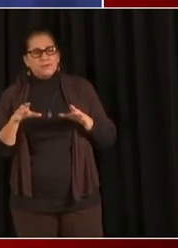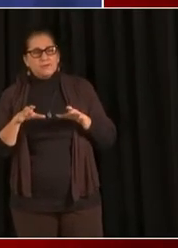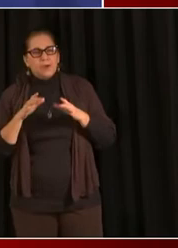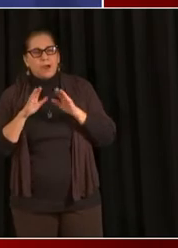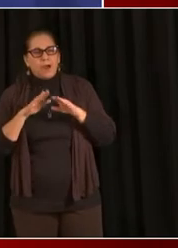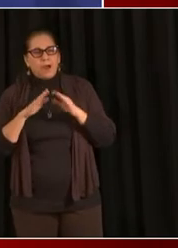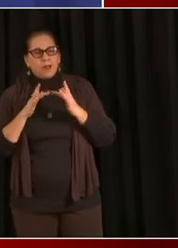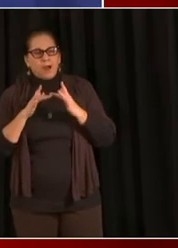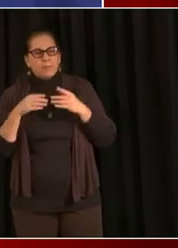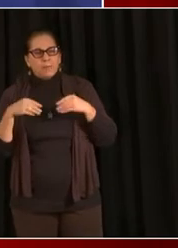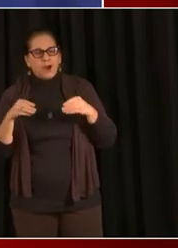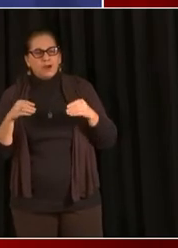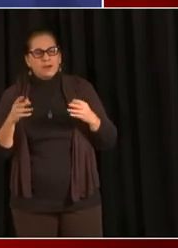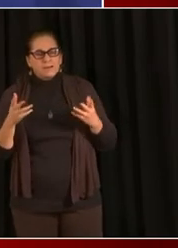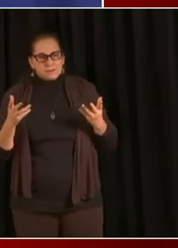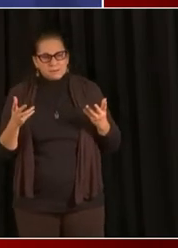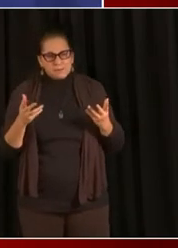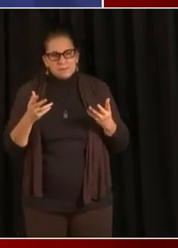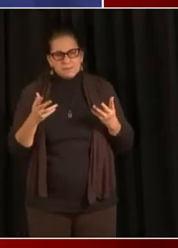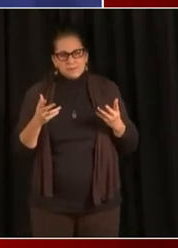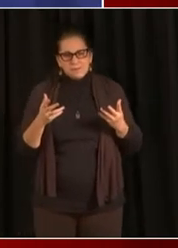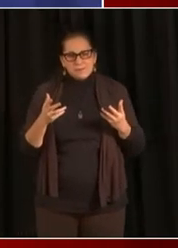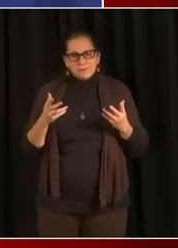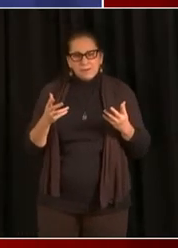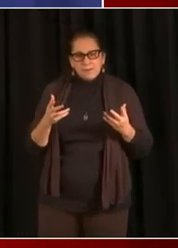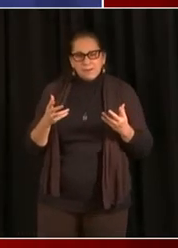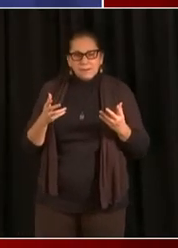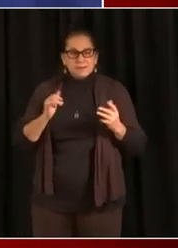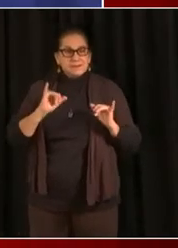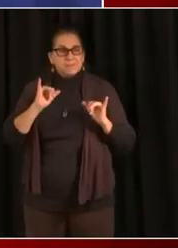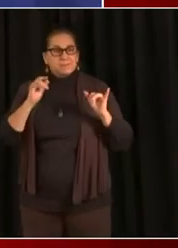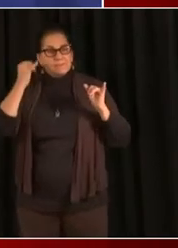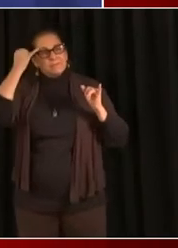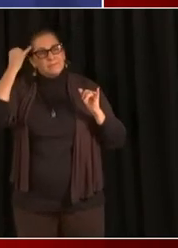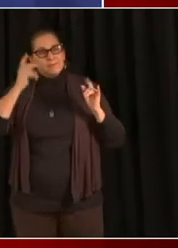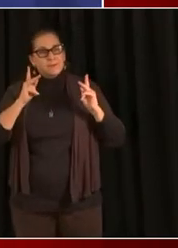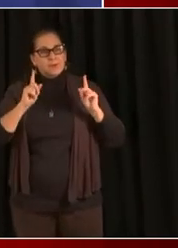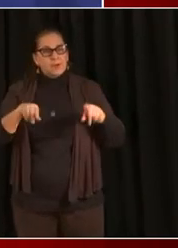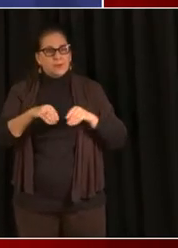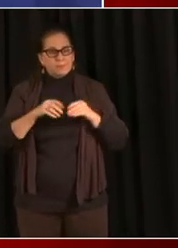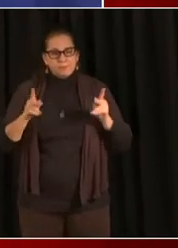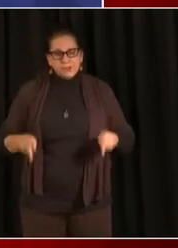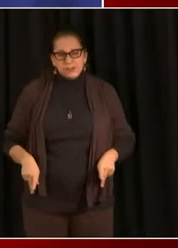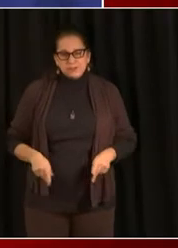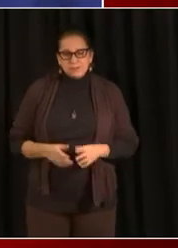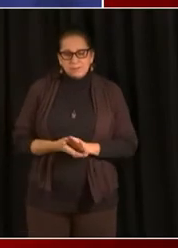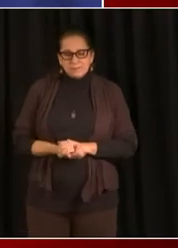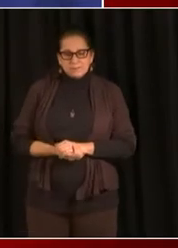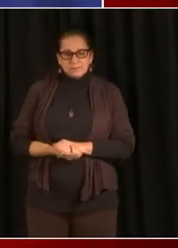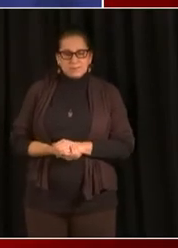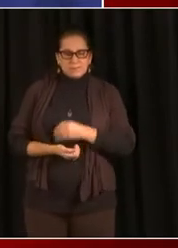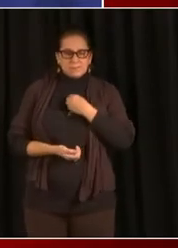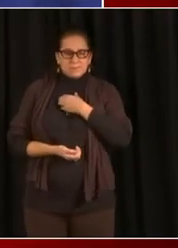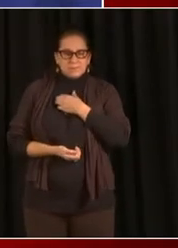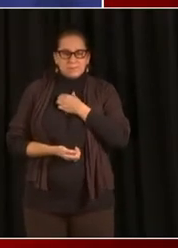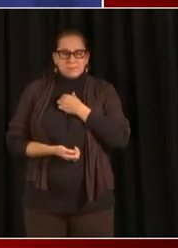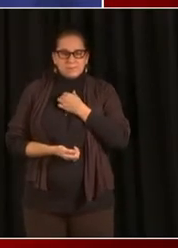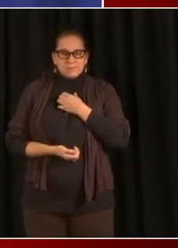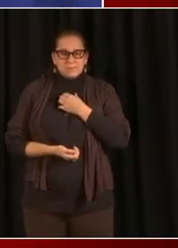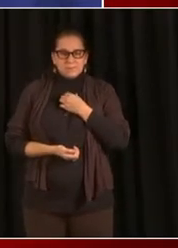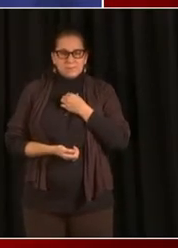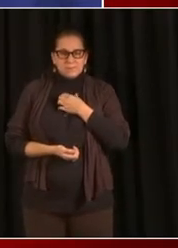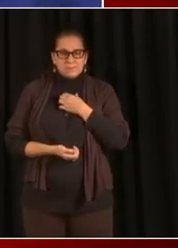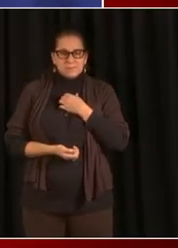in, right? And then again, about talking about how do we get to understanding how we make that a more